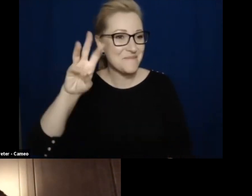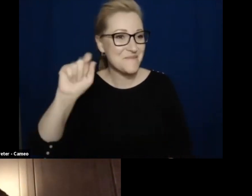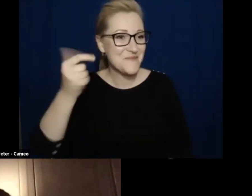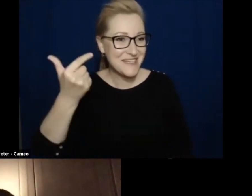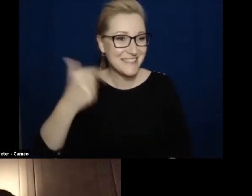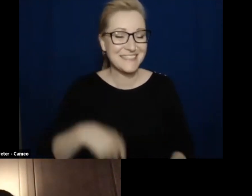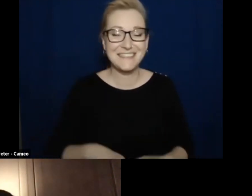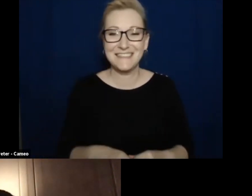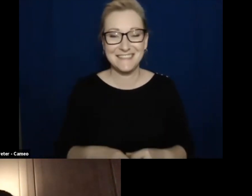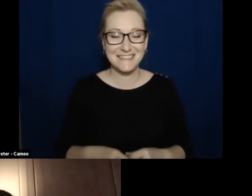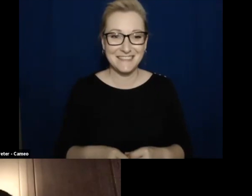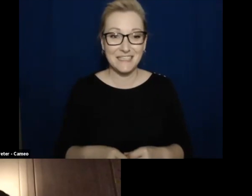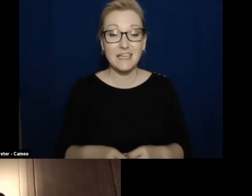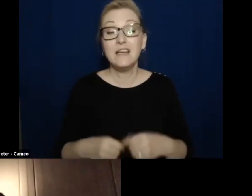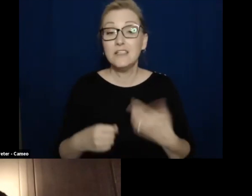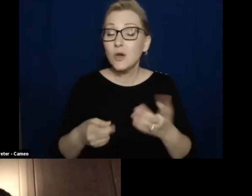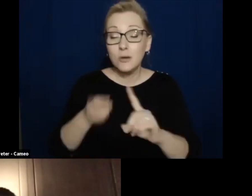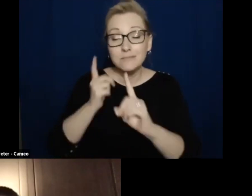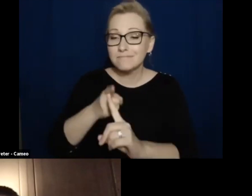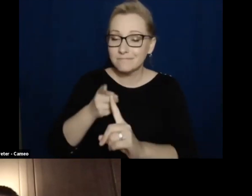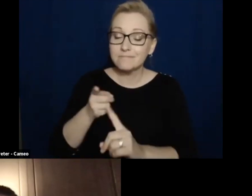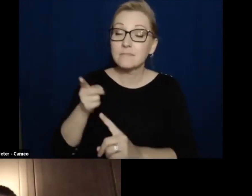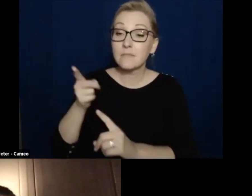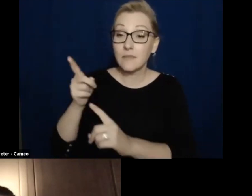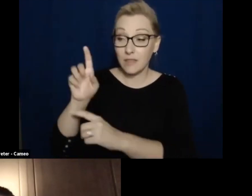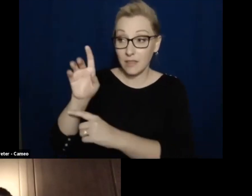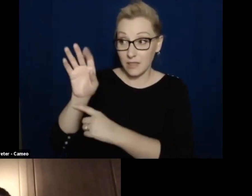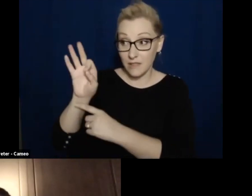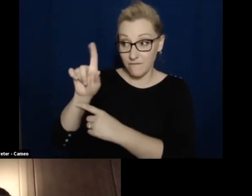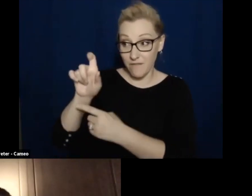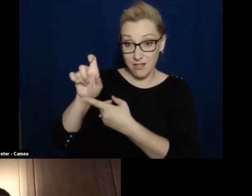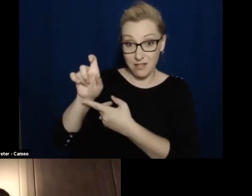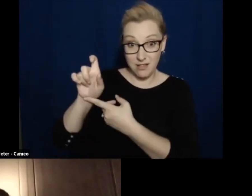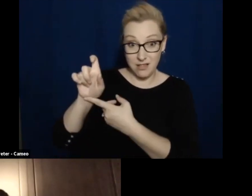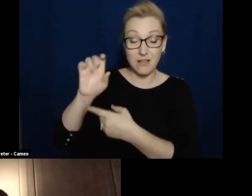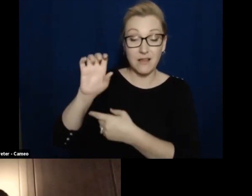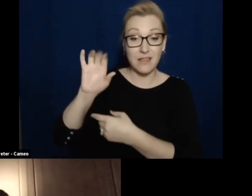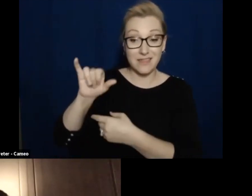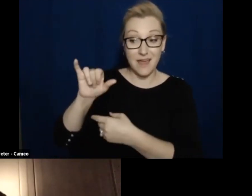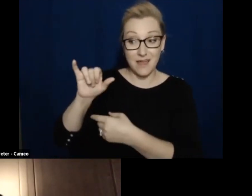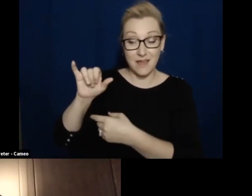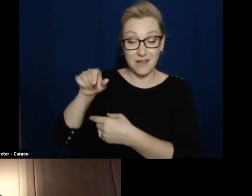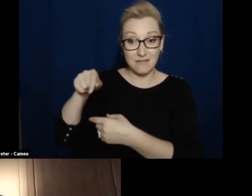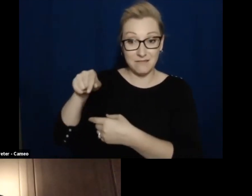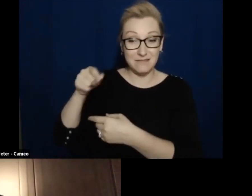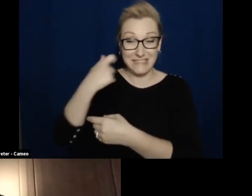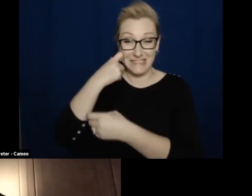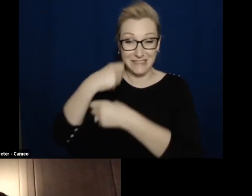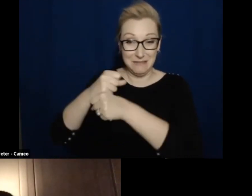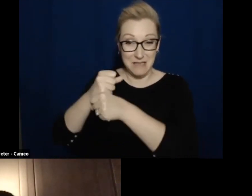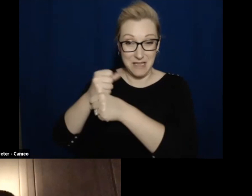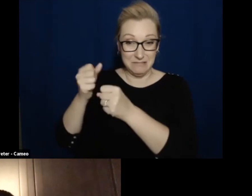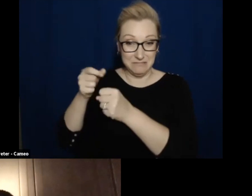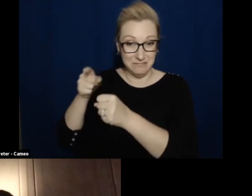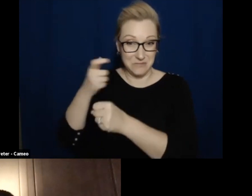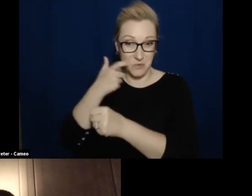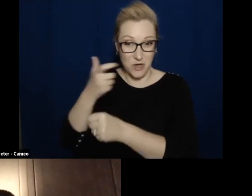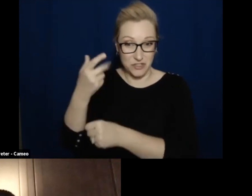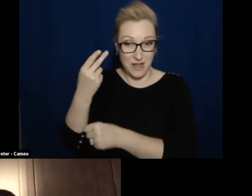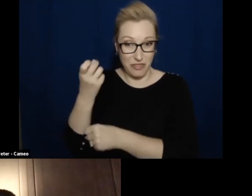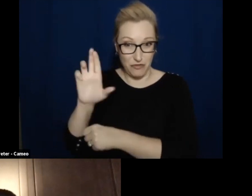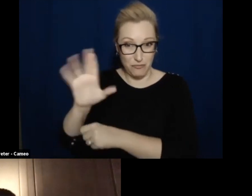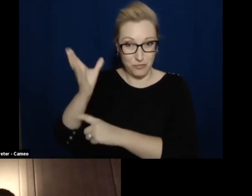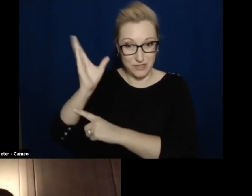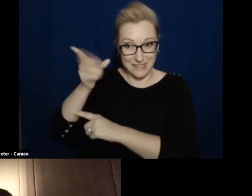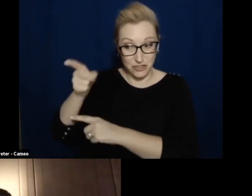he's going to be taking the file that Heather just shared with us, and he's going to show